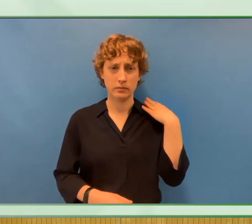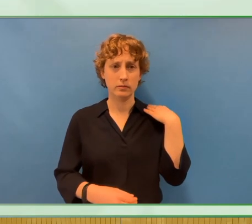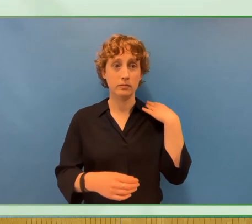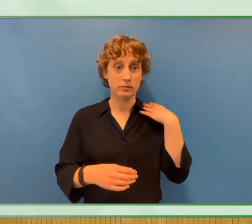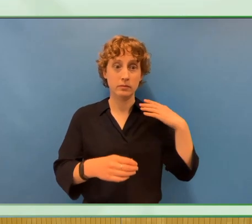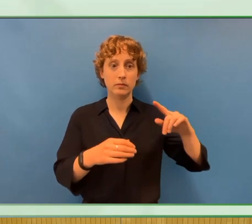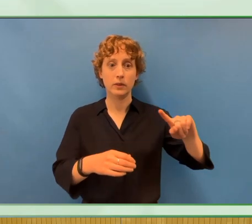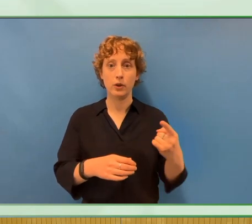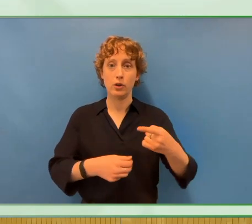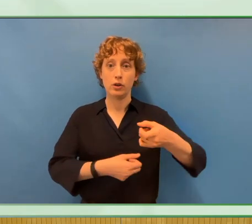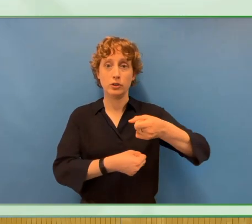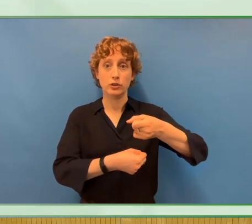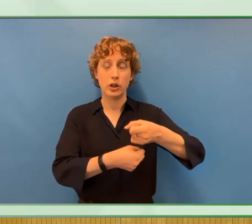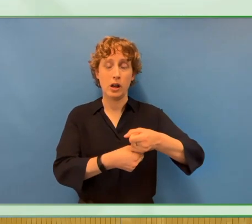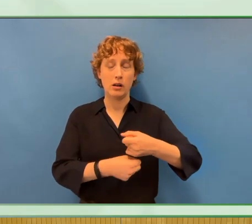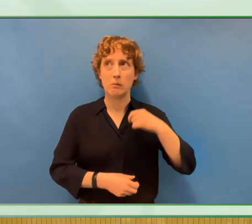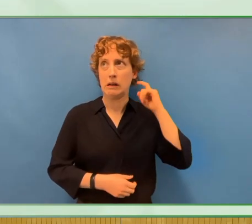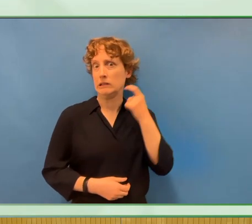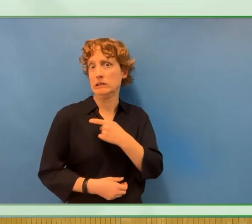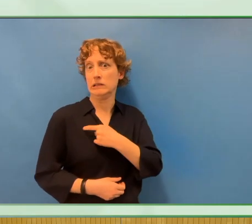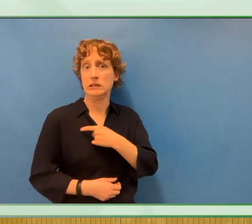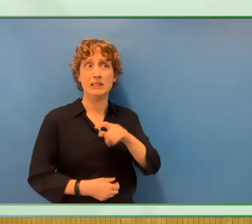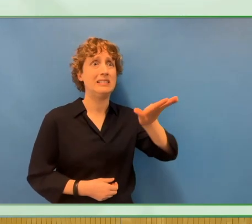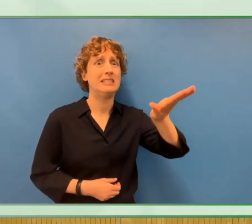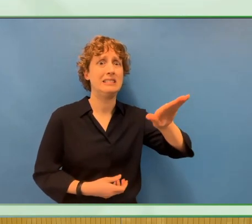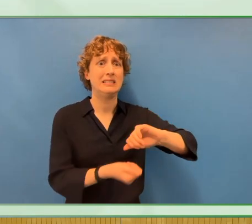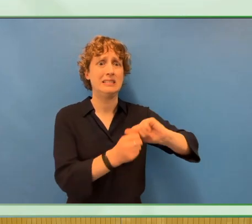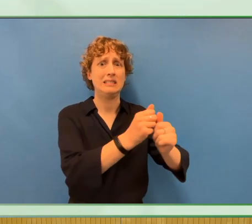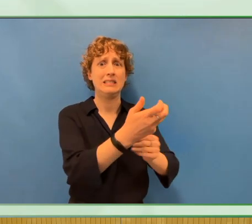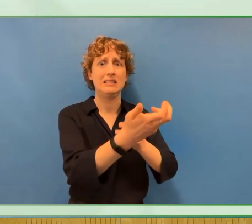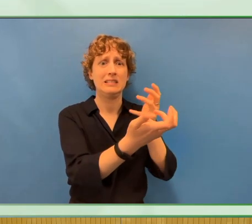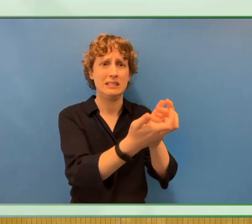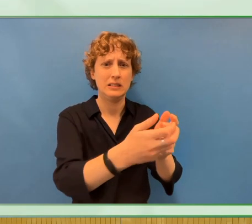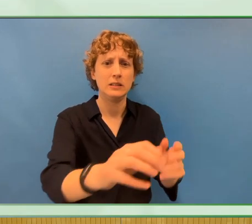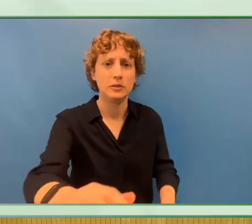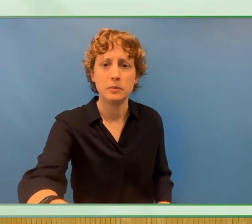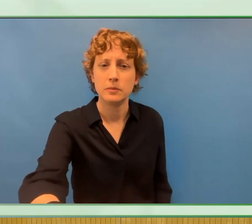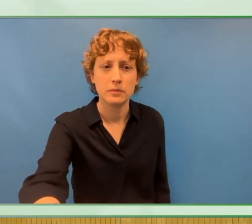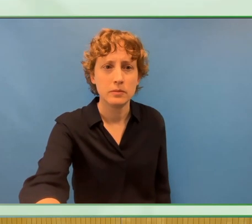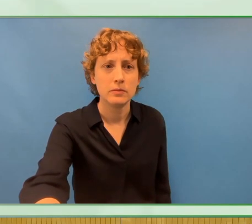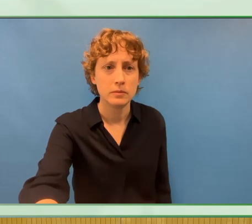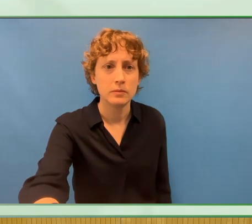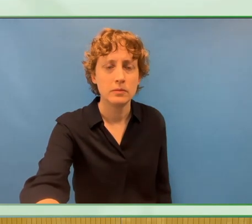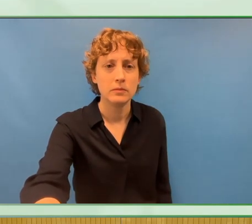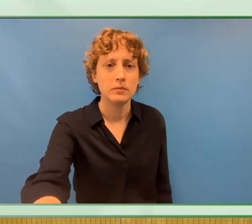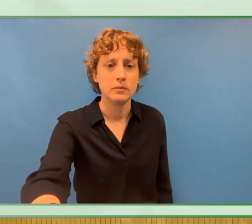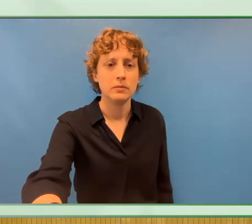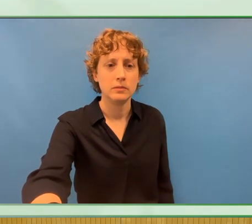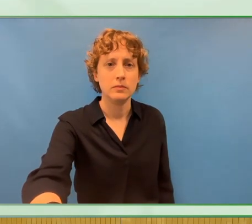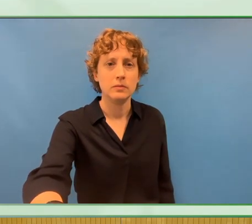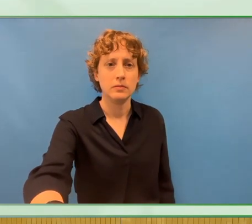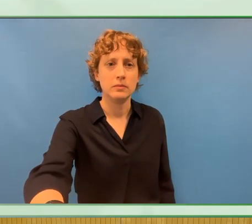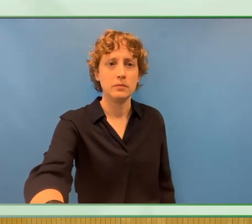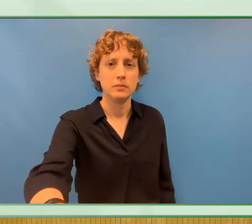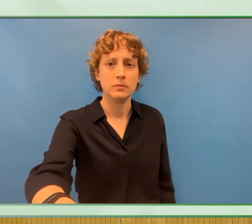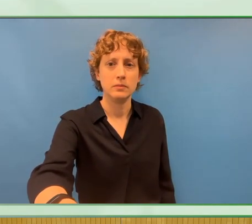because I struggled so much to get into the workforce. But also what doesn't help is persistent